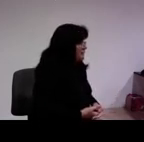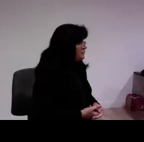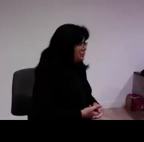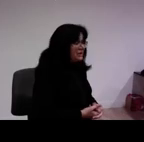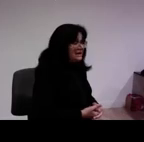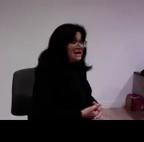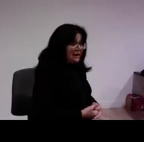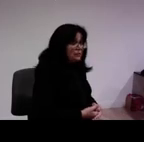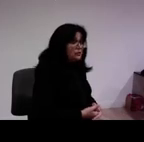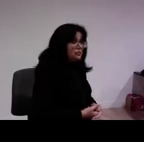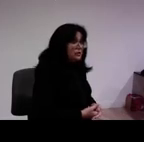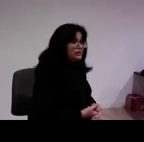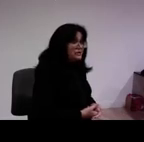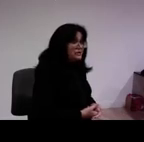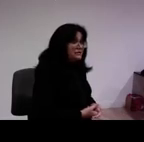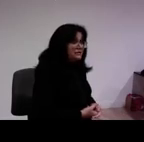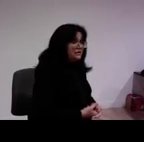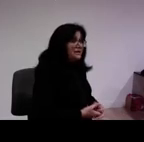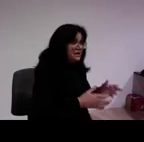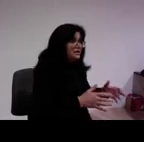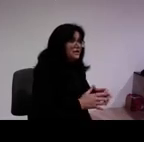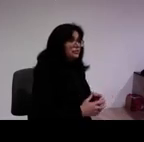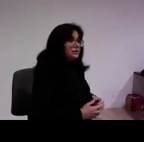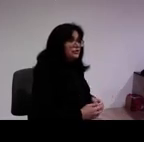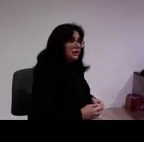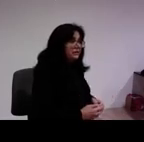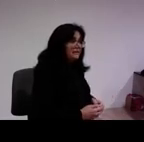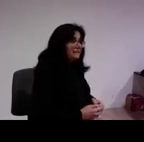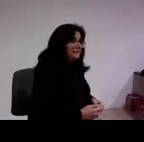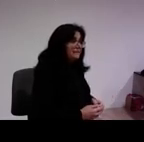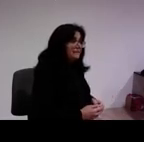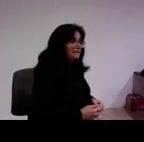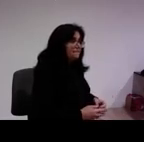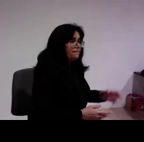means to be an Aboriginal person in contemporary Australia.